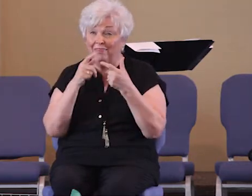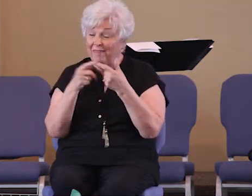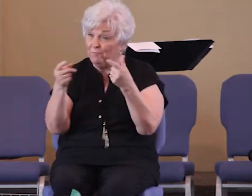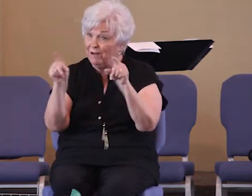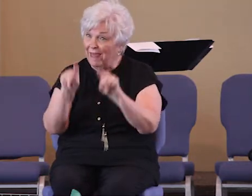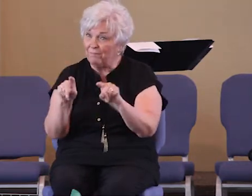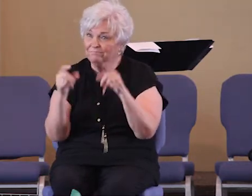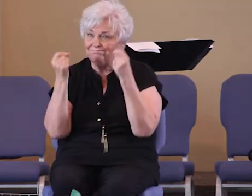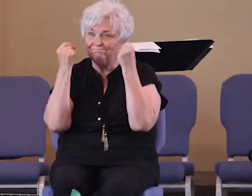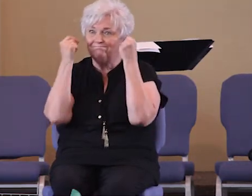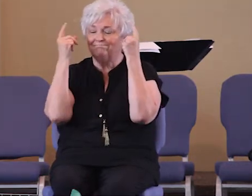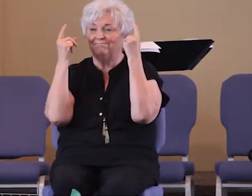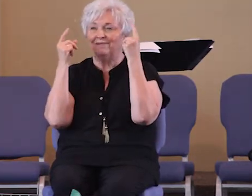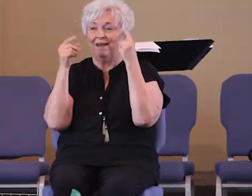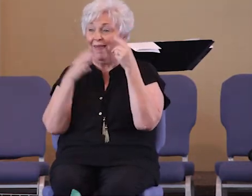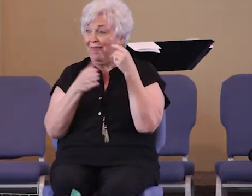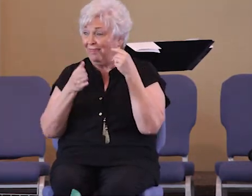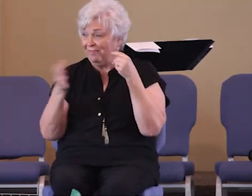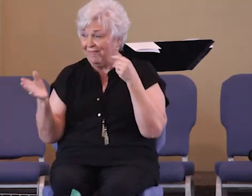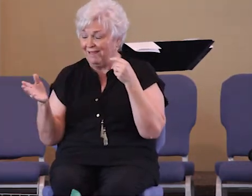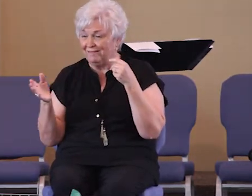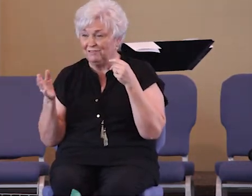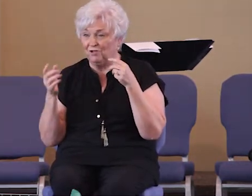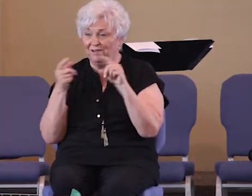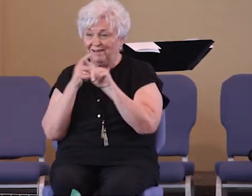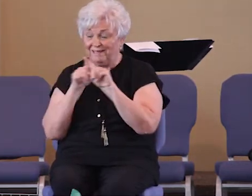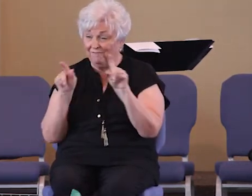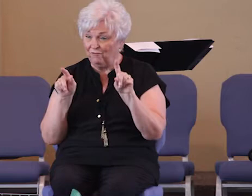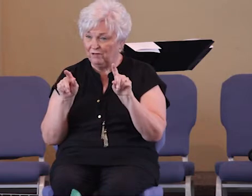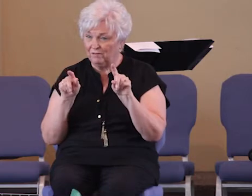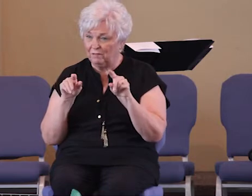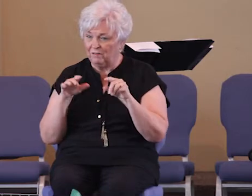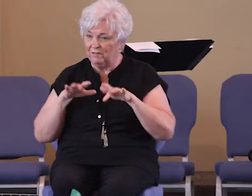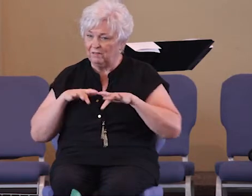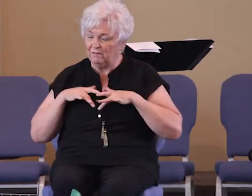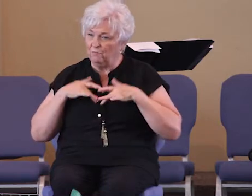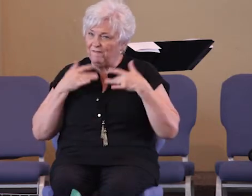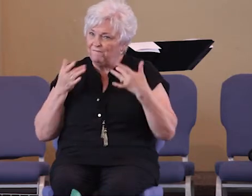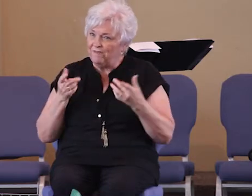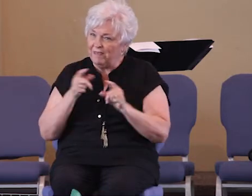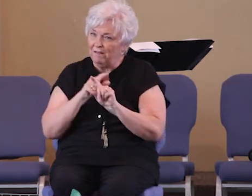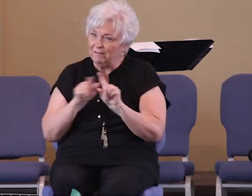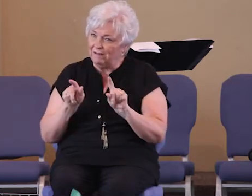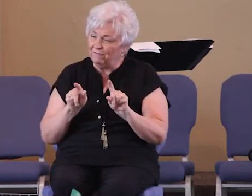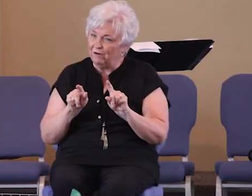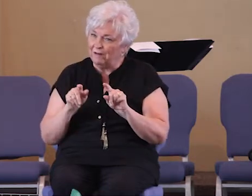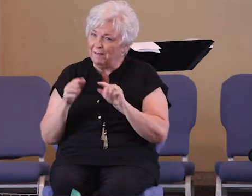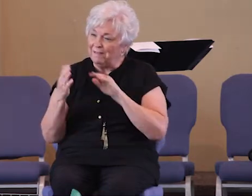bit different and feel a little bit different because they are becoming different.